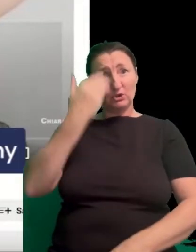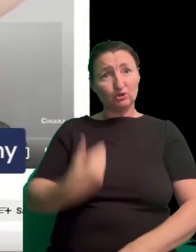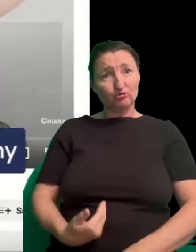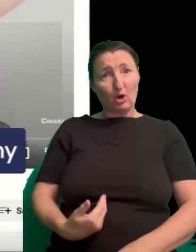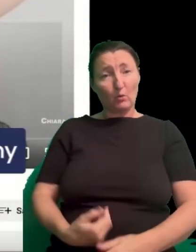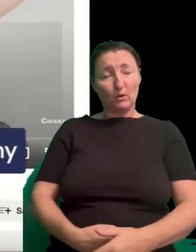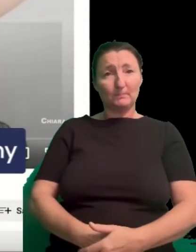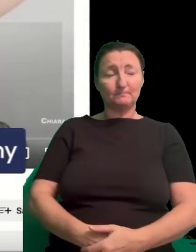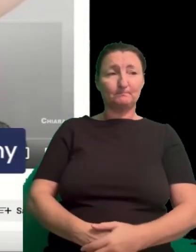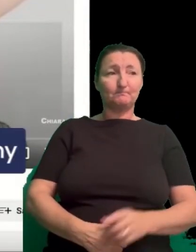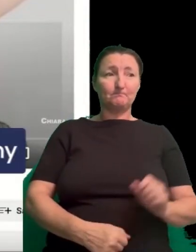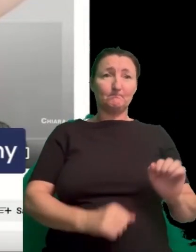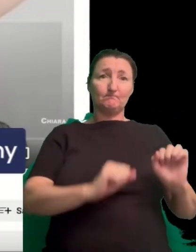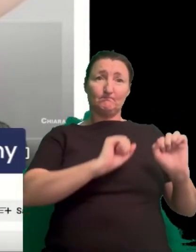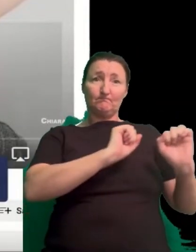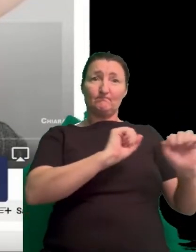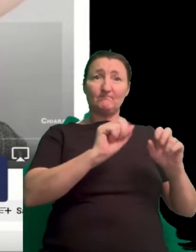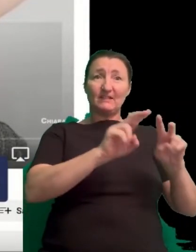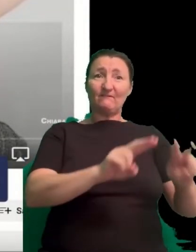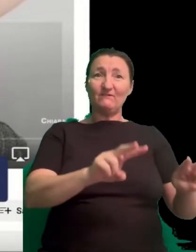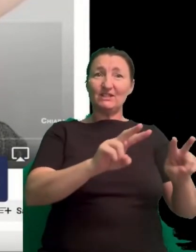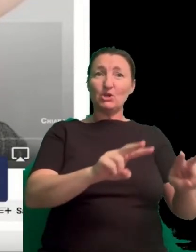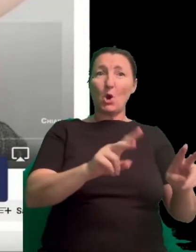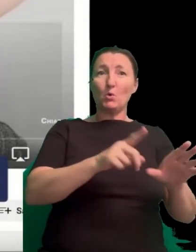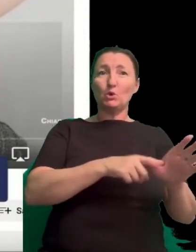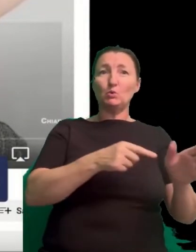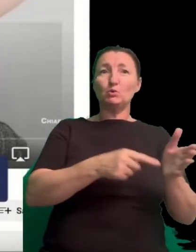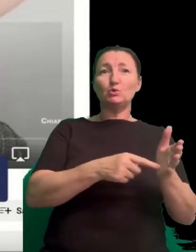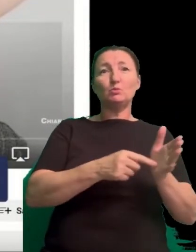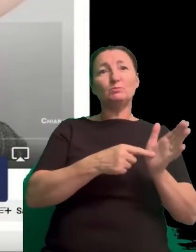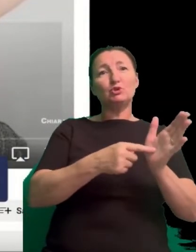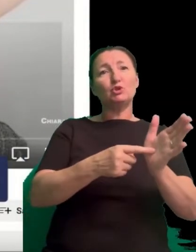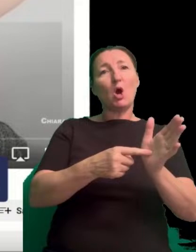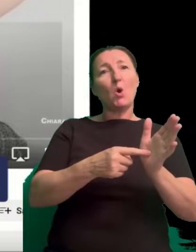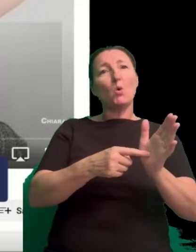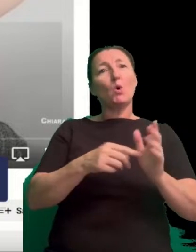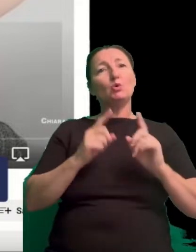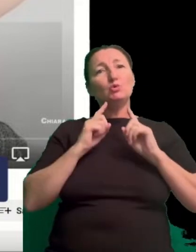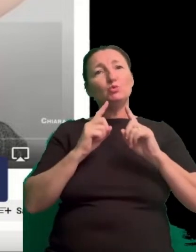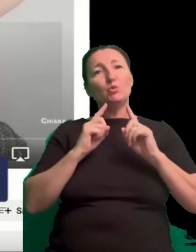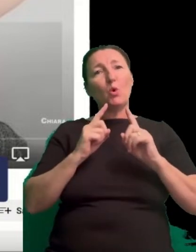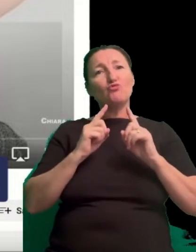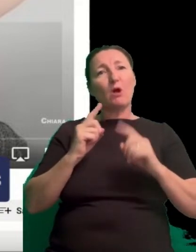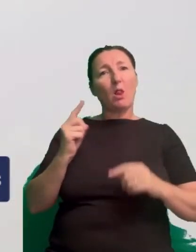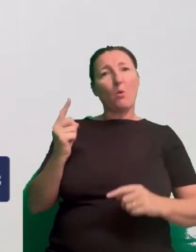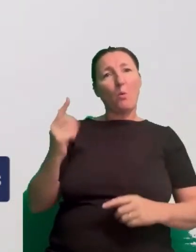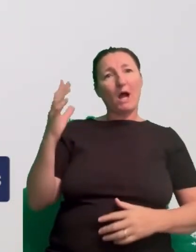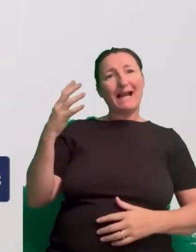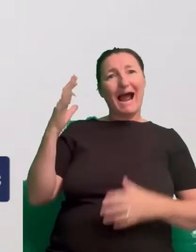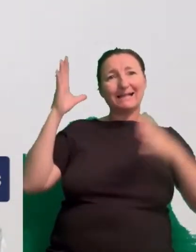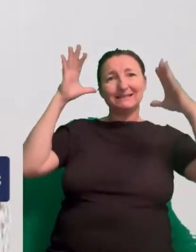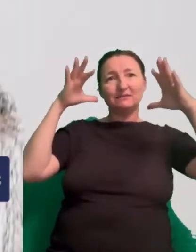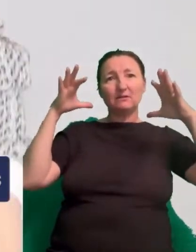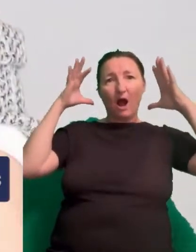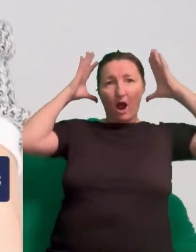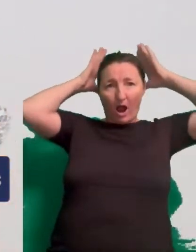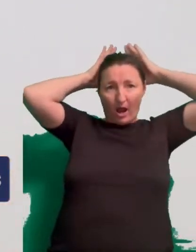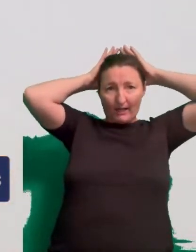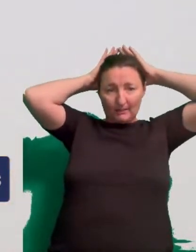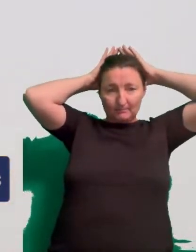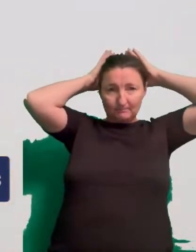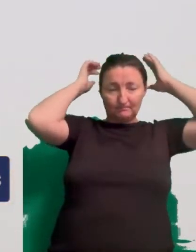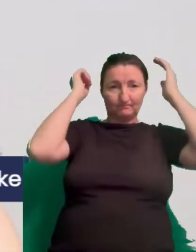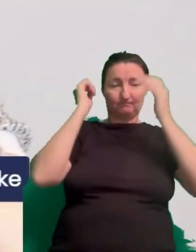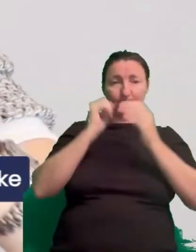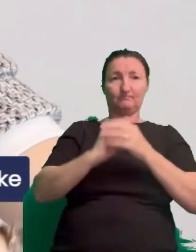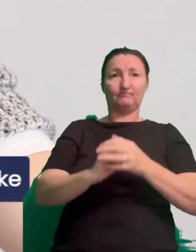on my YouTube channel and my solution is how to tie your hair in a ponytail with one hand. I'm going to take a hair tie, I'm